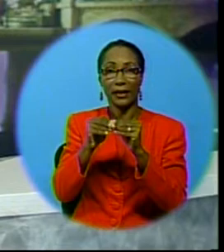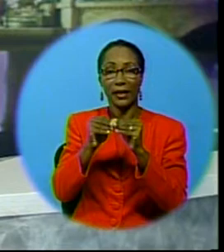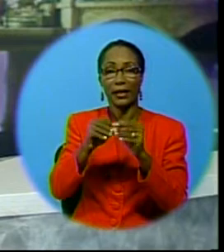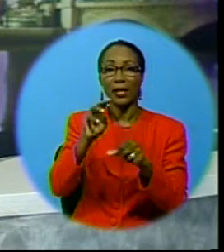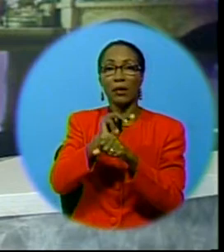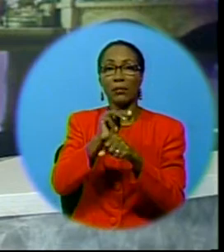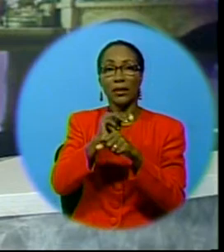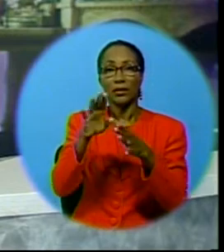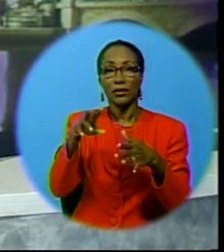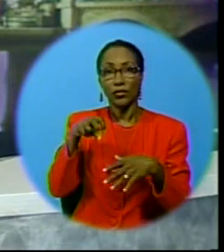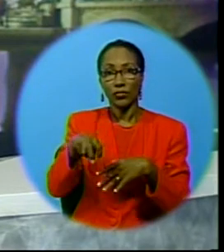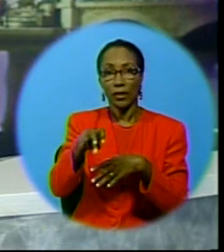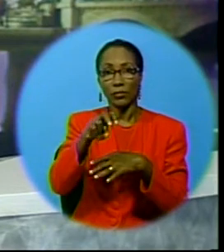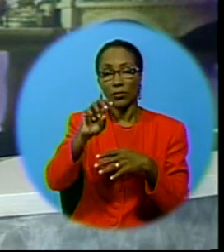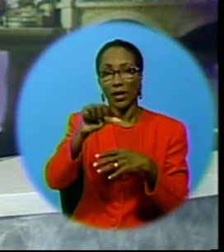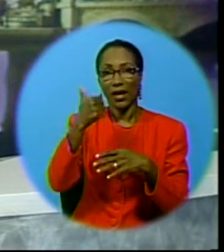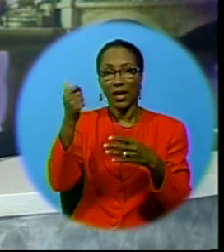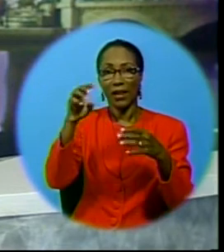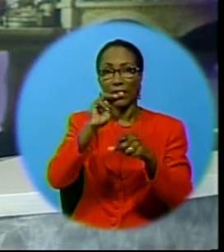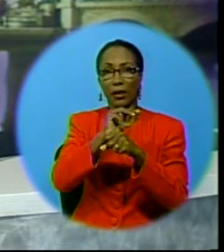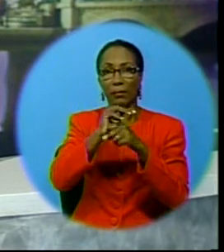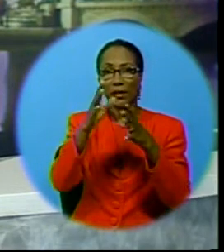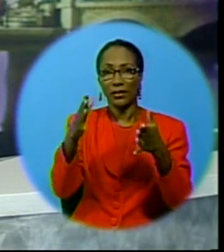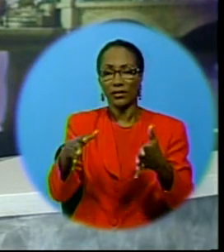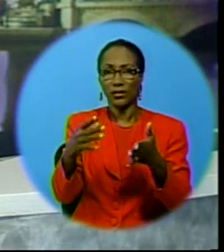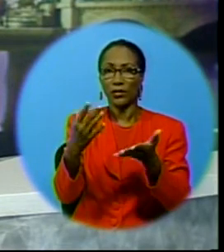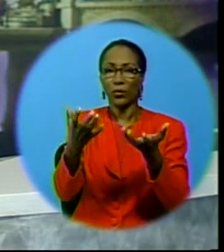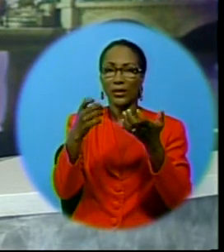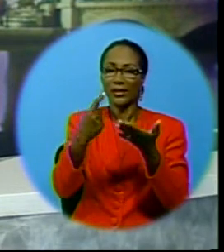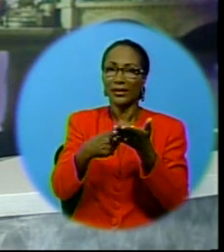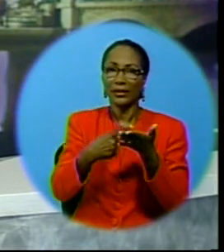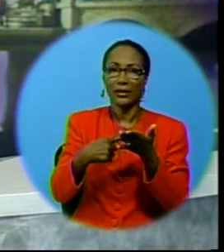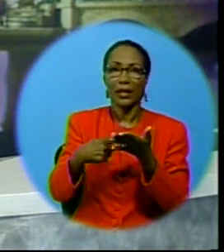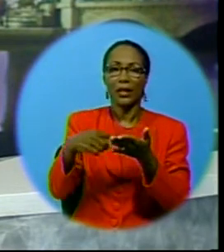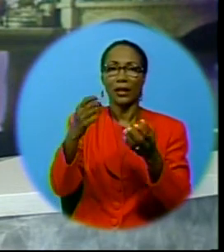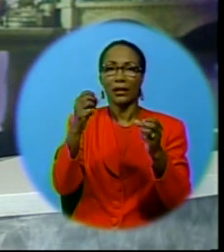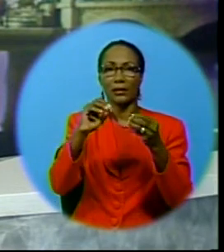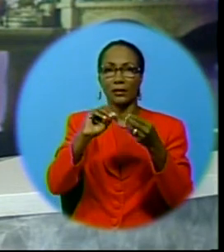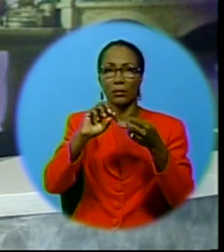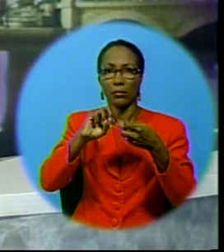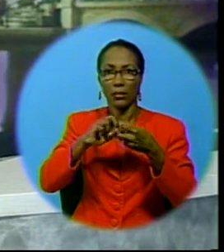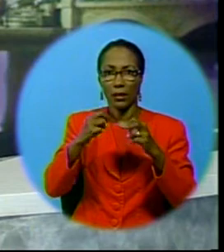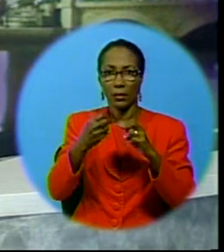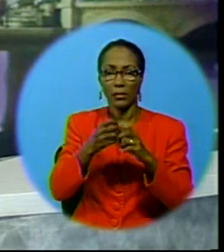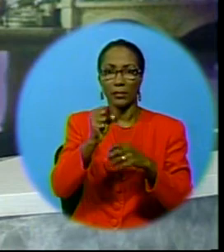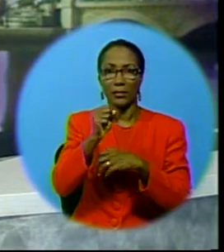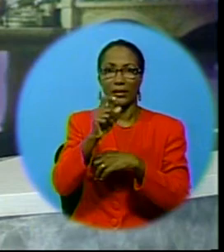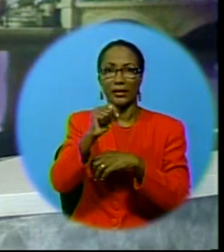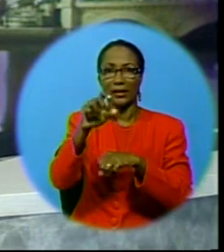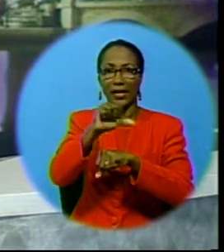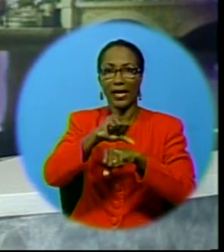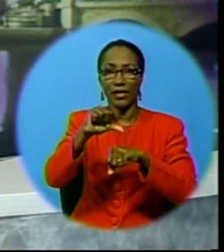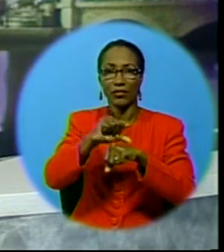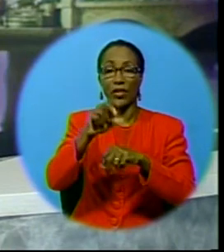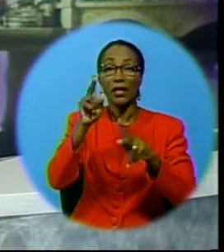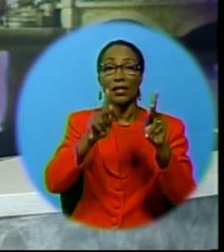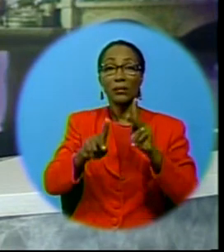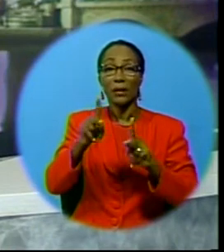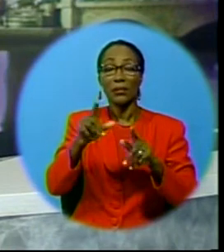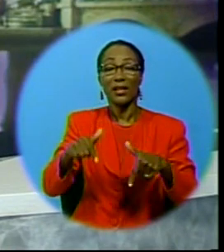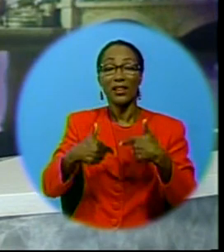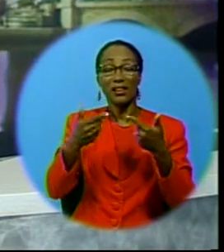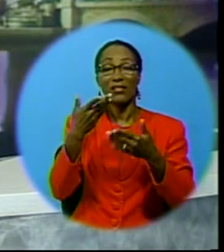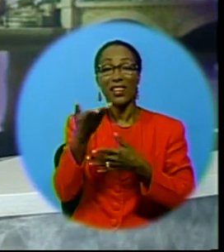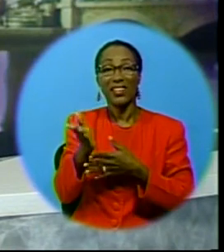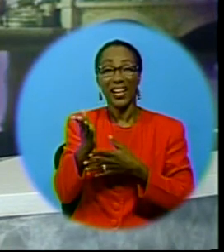Lashley on the situation at Whitehill in St. Andrew. Mr. Payne says these residents need to know what will happen since the road